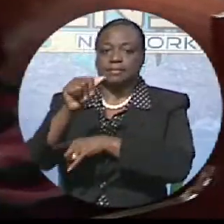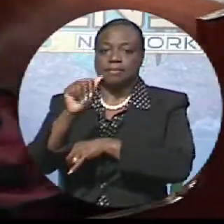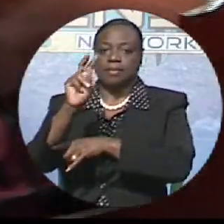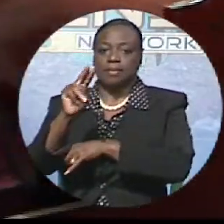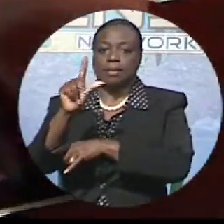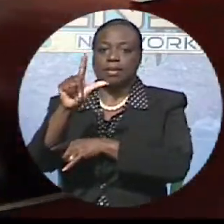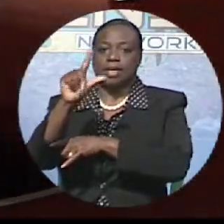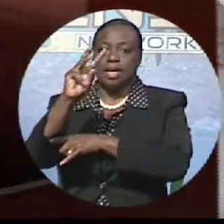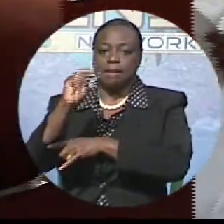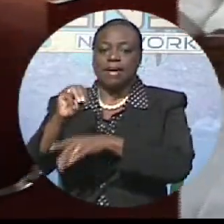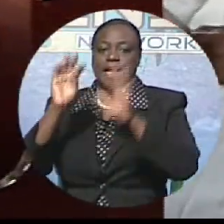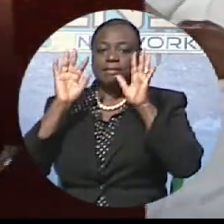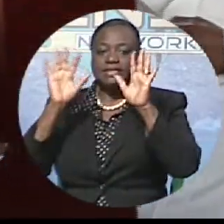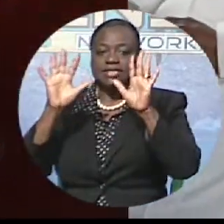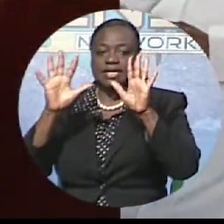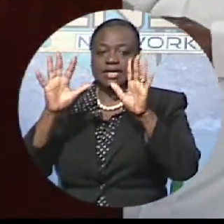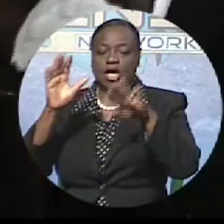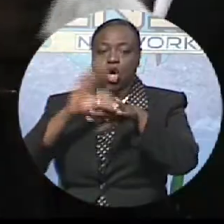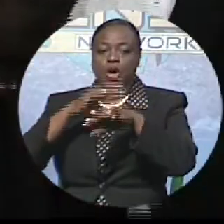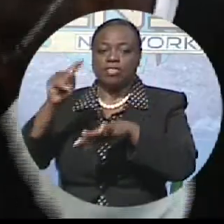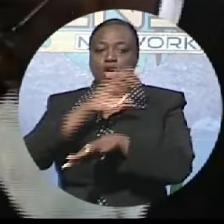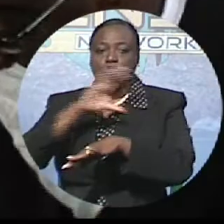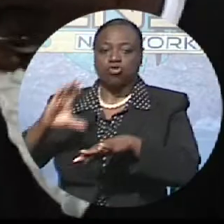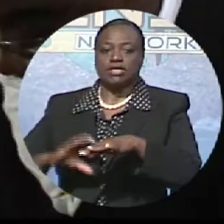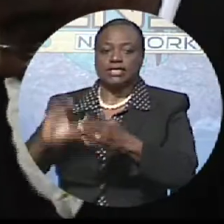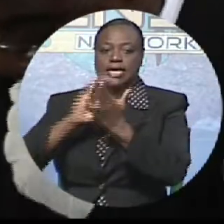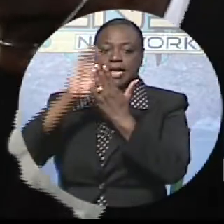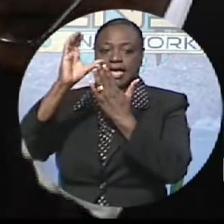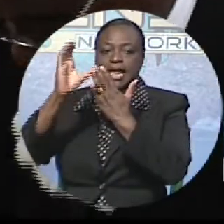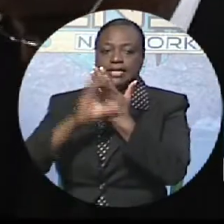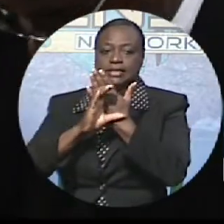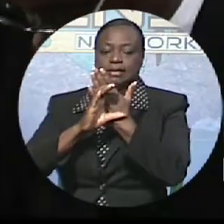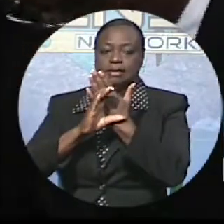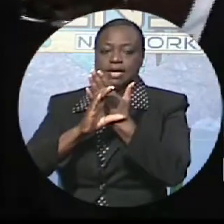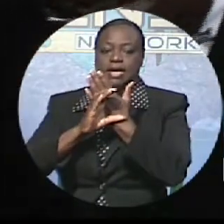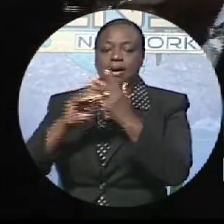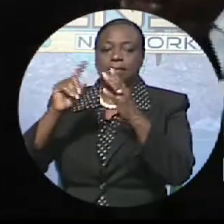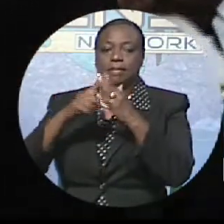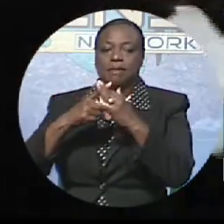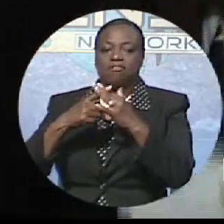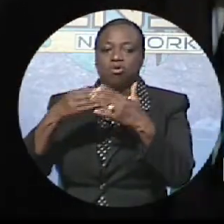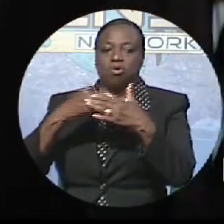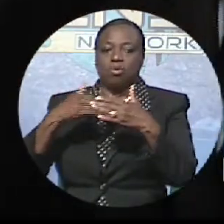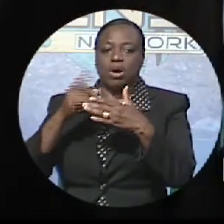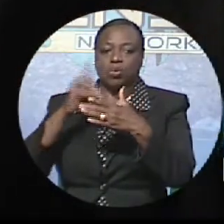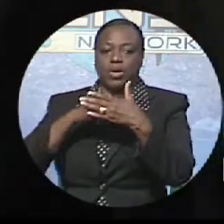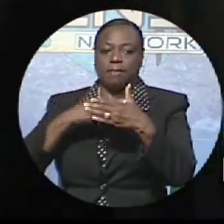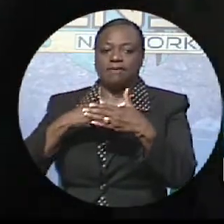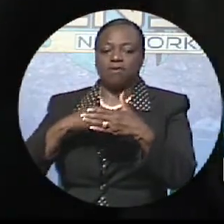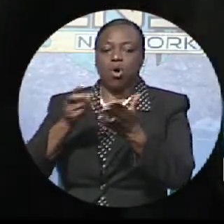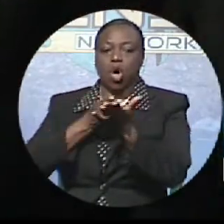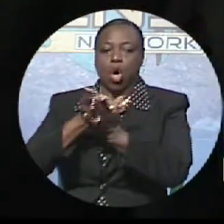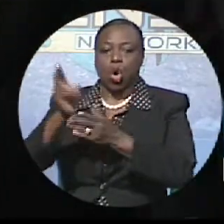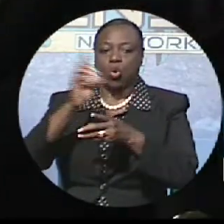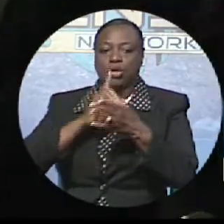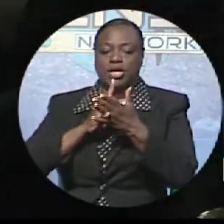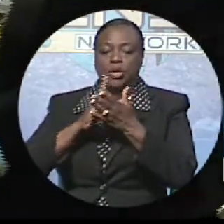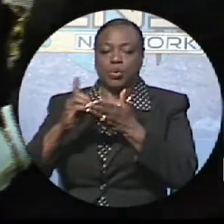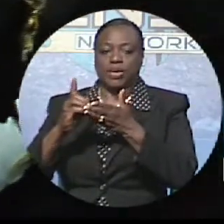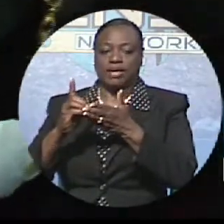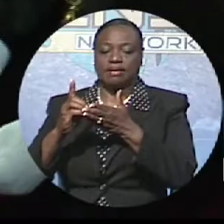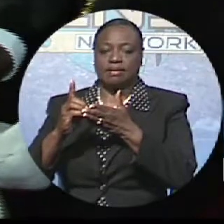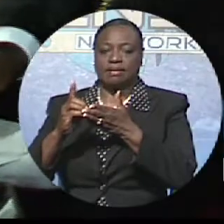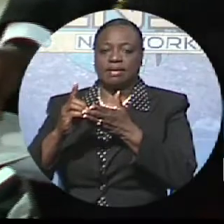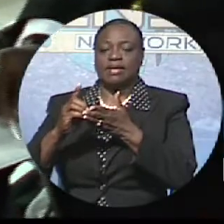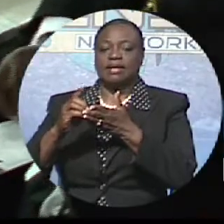calendar, and it marks the start of Holy Week. Many Christians remember Jesus' triumphal entry into Jerusalem on Palm Sunday, which is